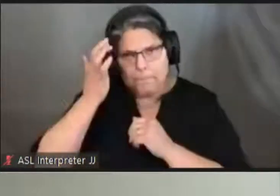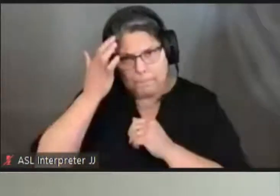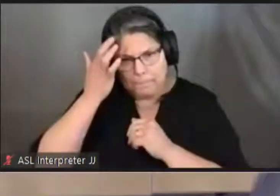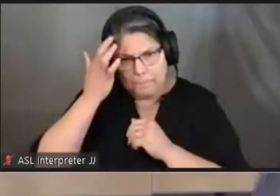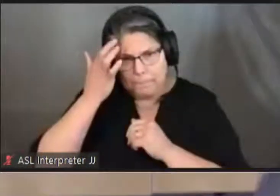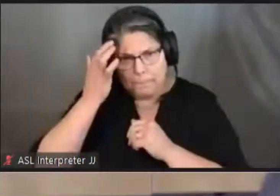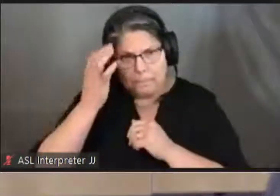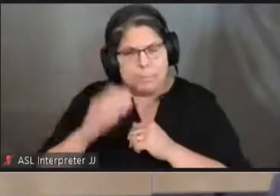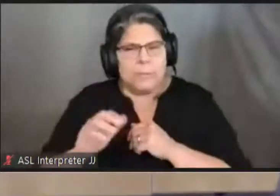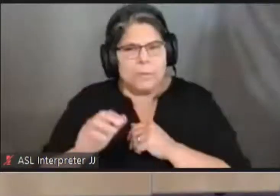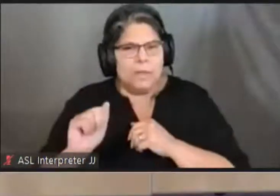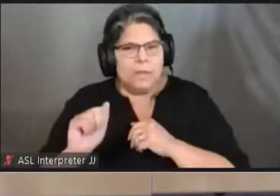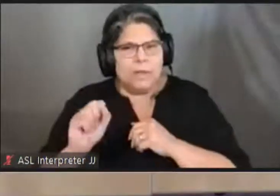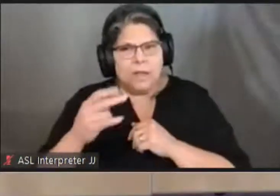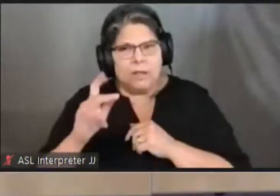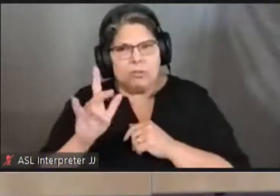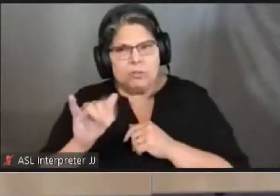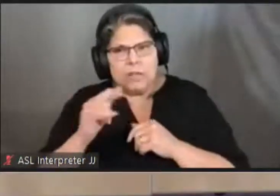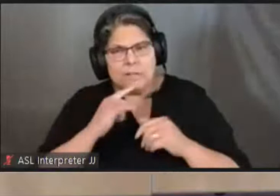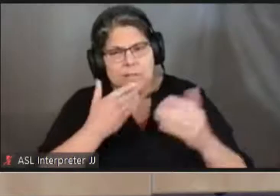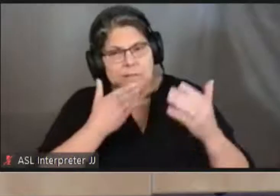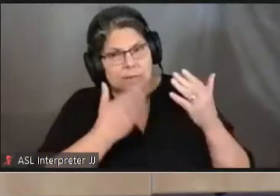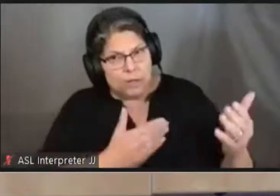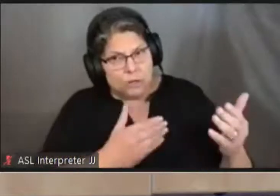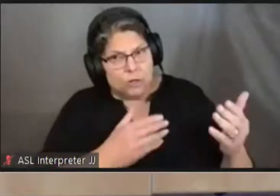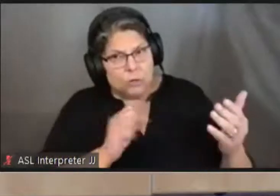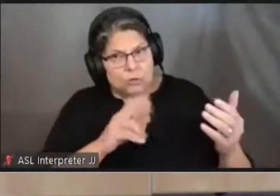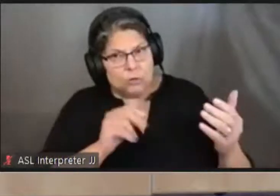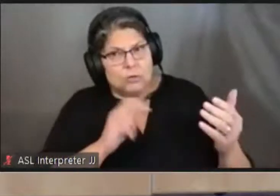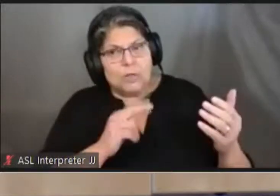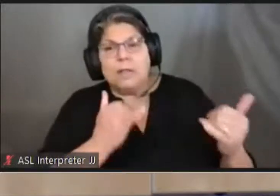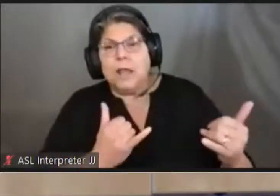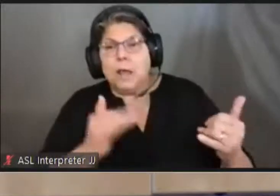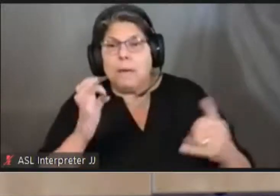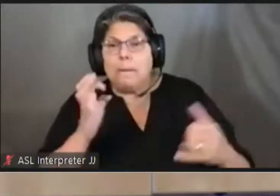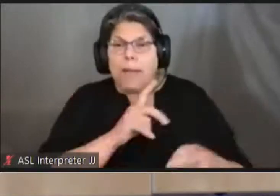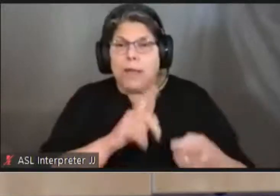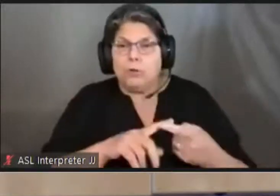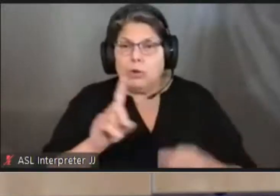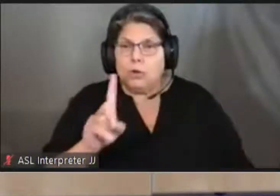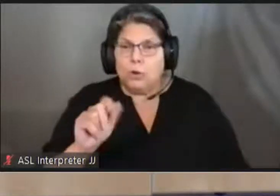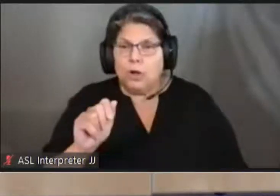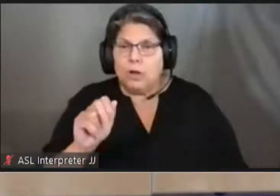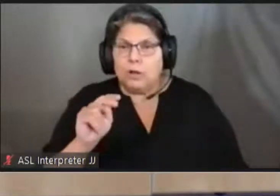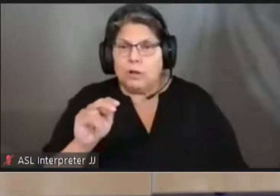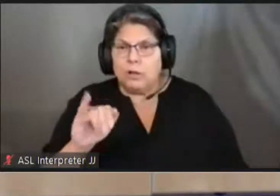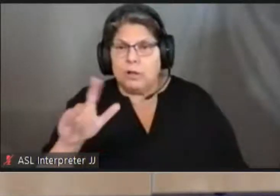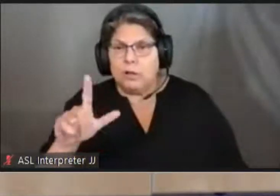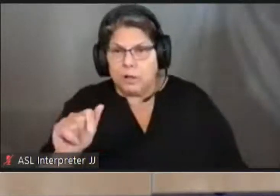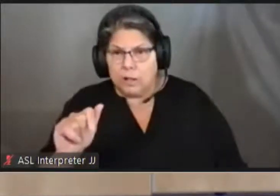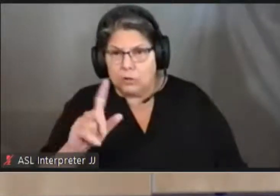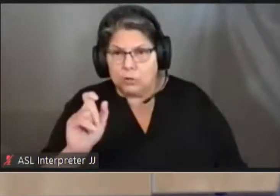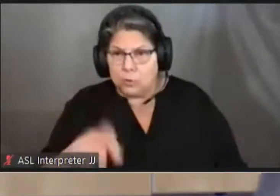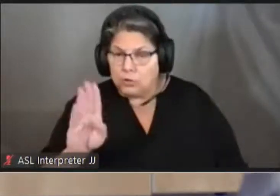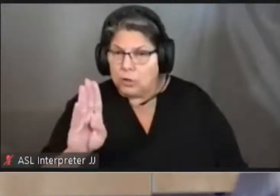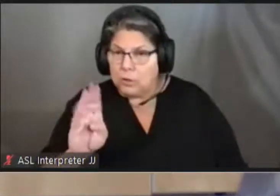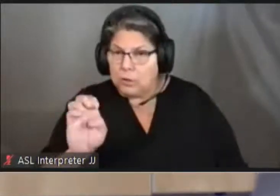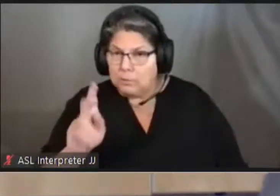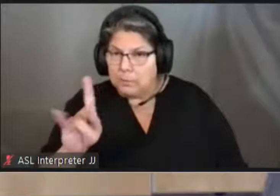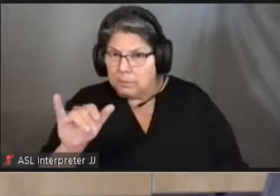Thank you so much, Susan. Now we're going to circle back to Danila's question. Becky, if you want